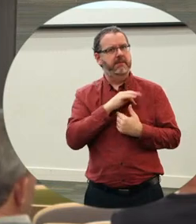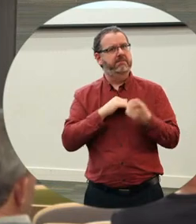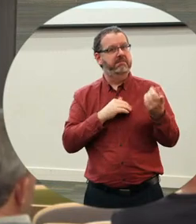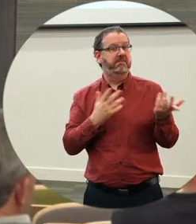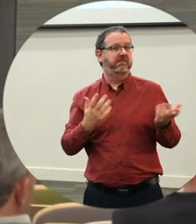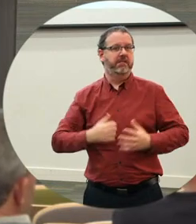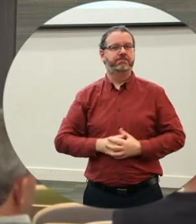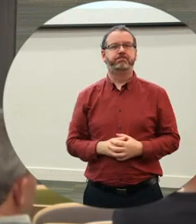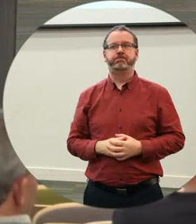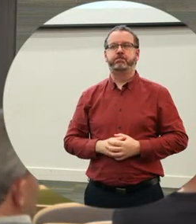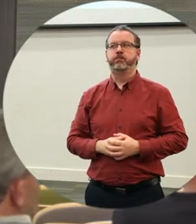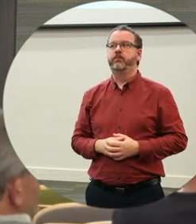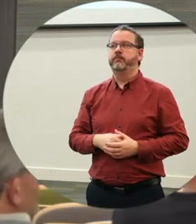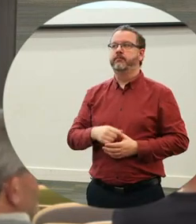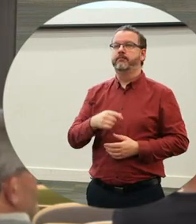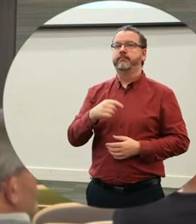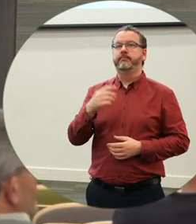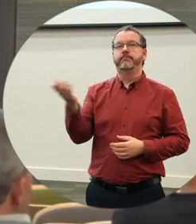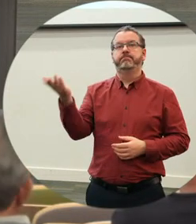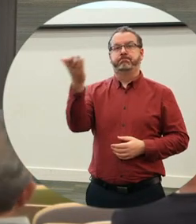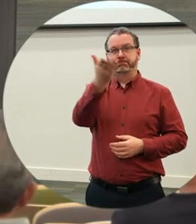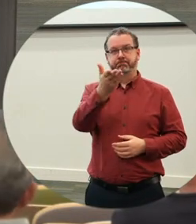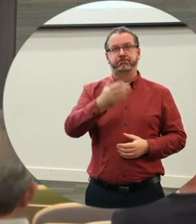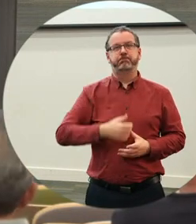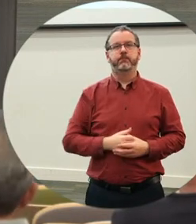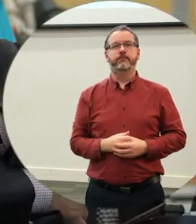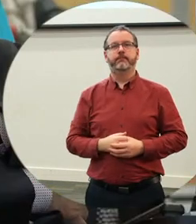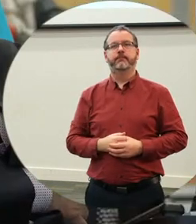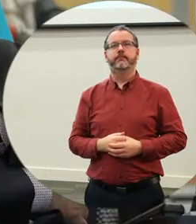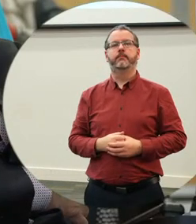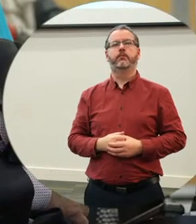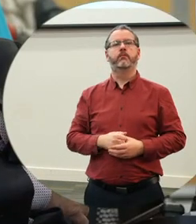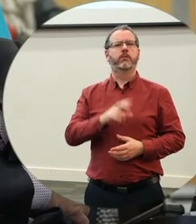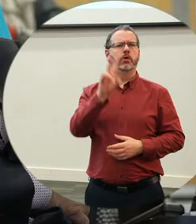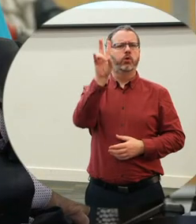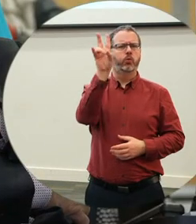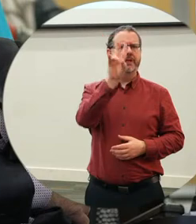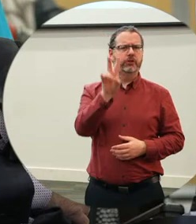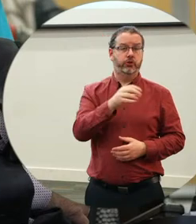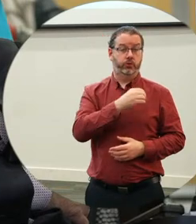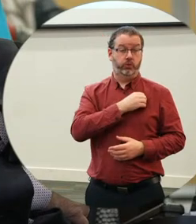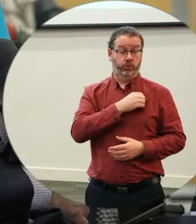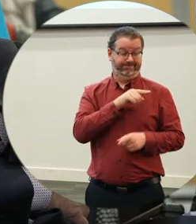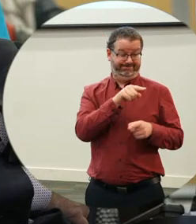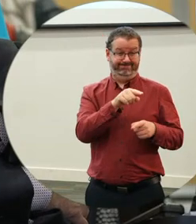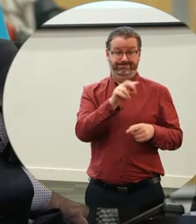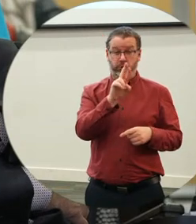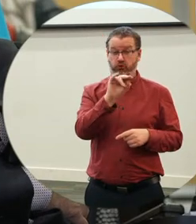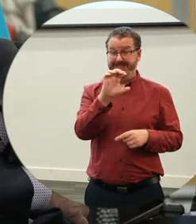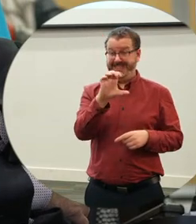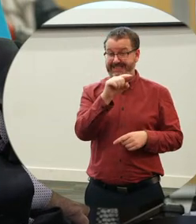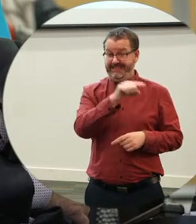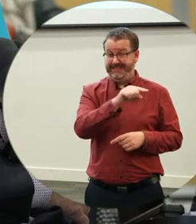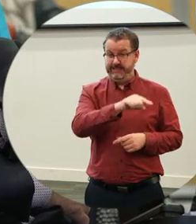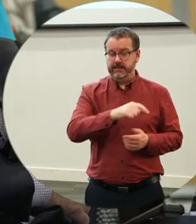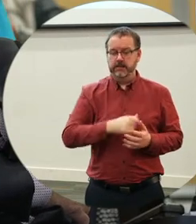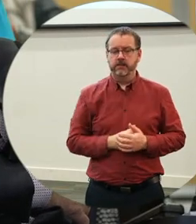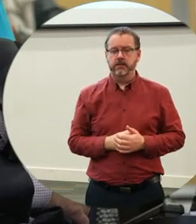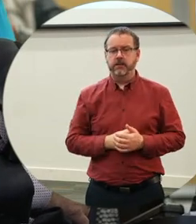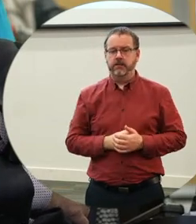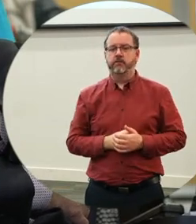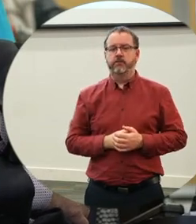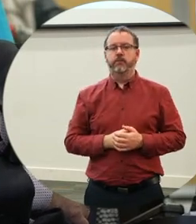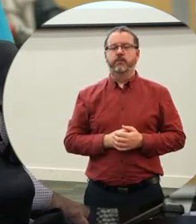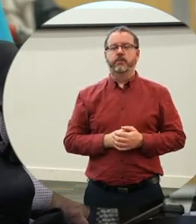Sorry. Just a question related to the Royal Irish Constabulary. So a number of them went off